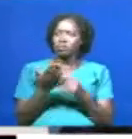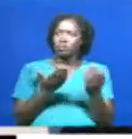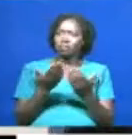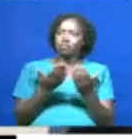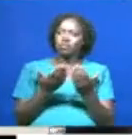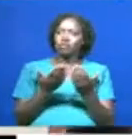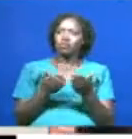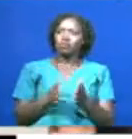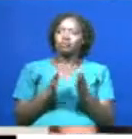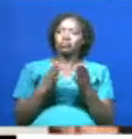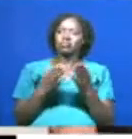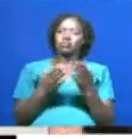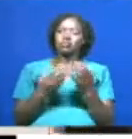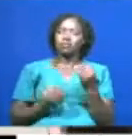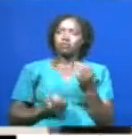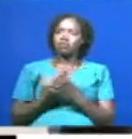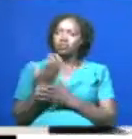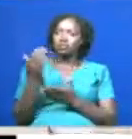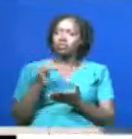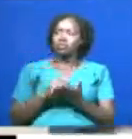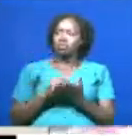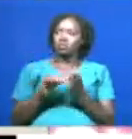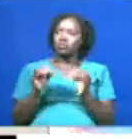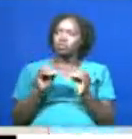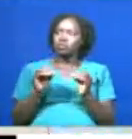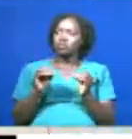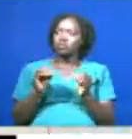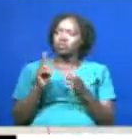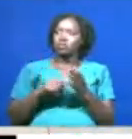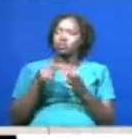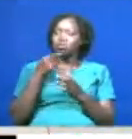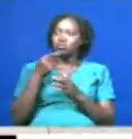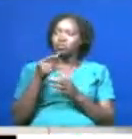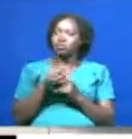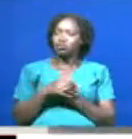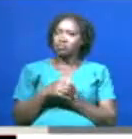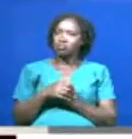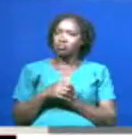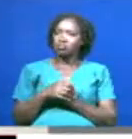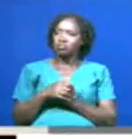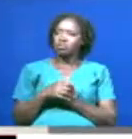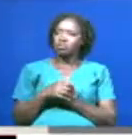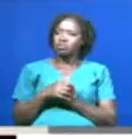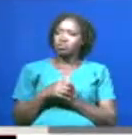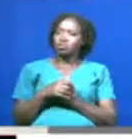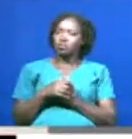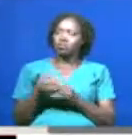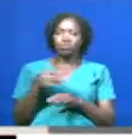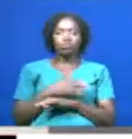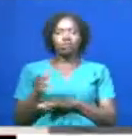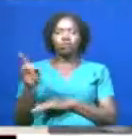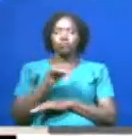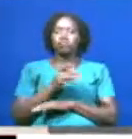to recover or to gain back the money that they have already lost. What would you say about that? For now, we can say we have lost. The day is gone. We have